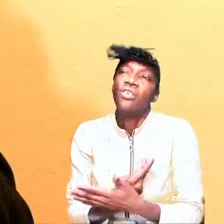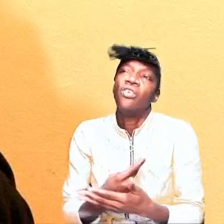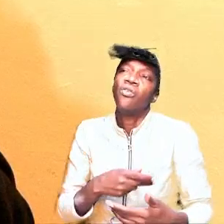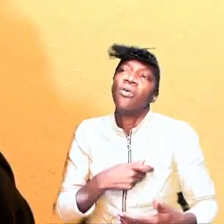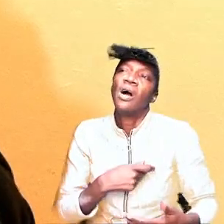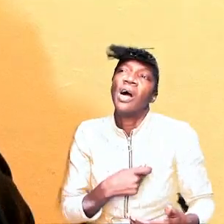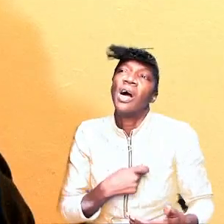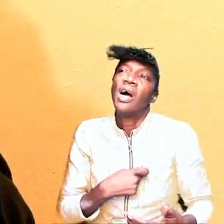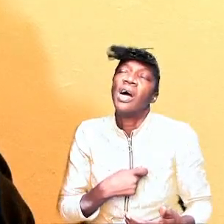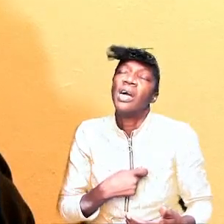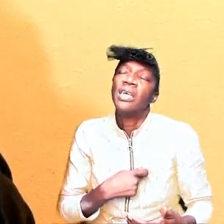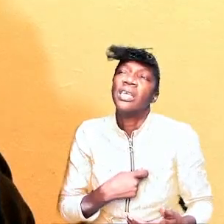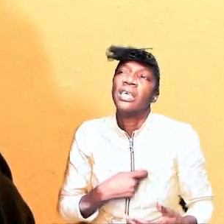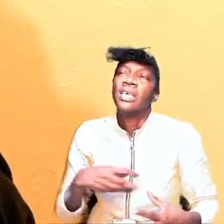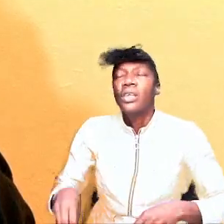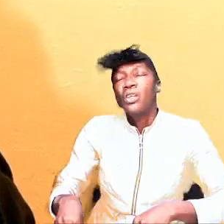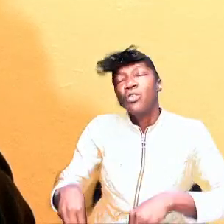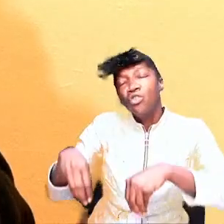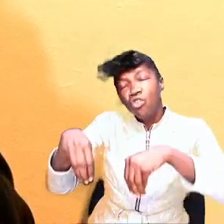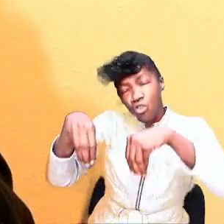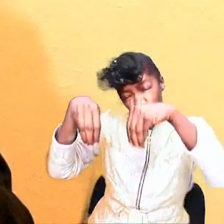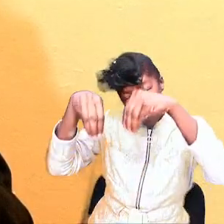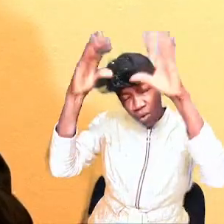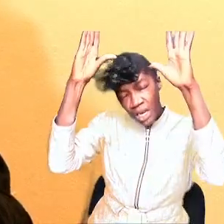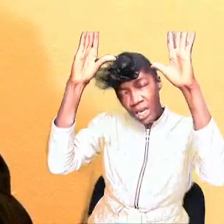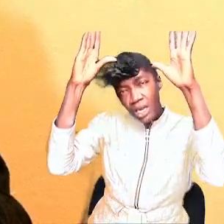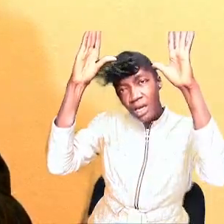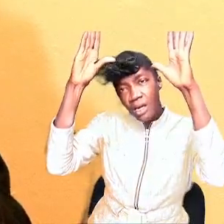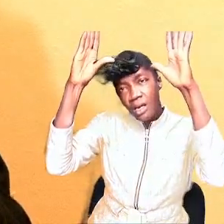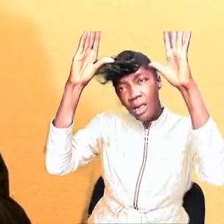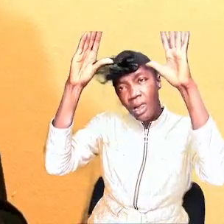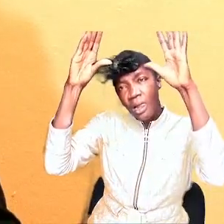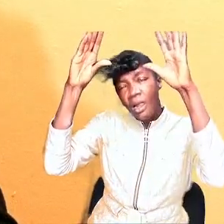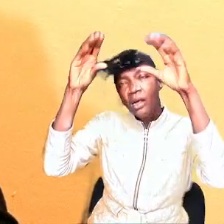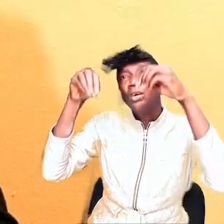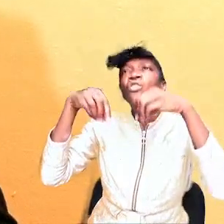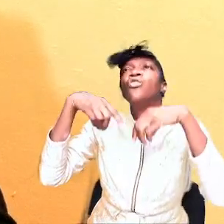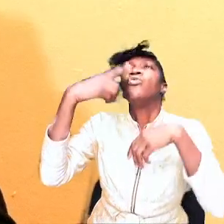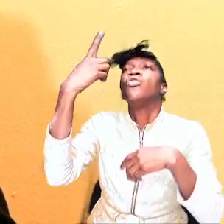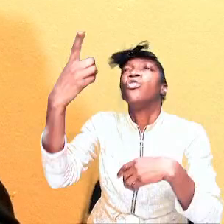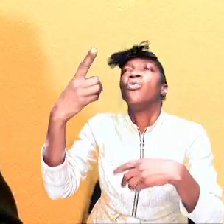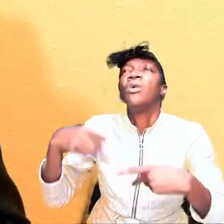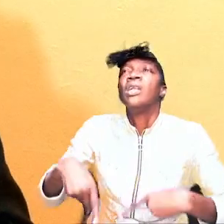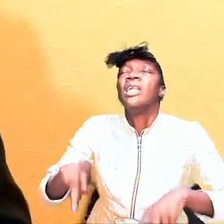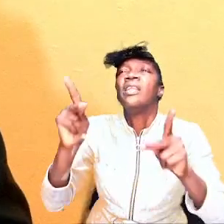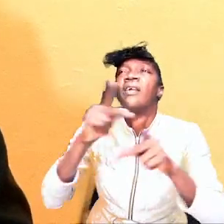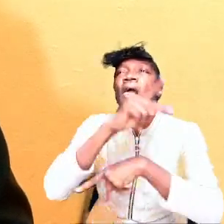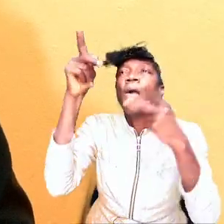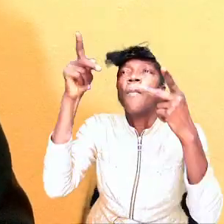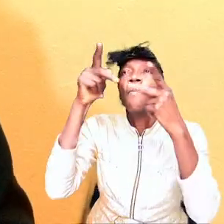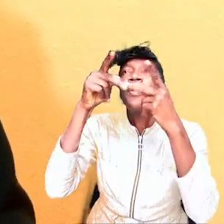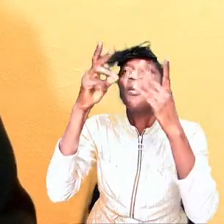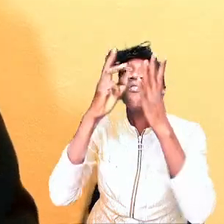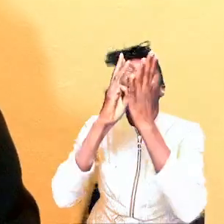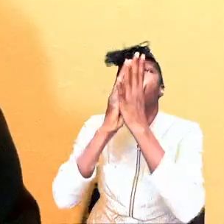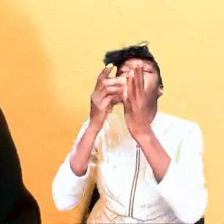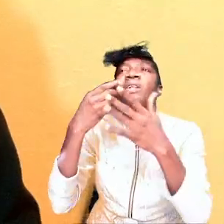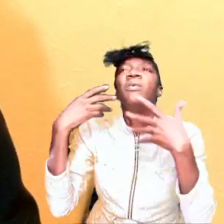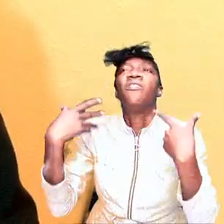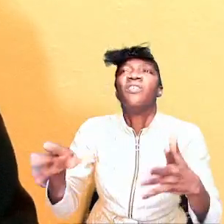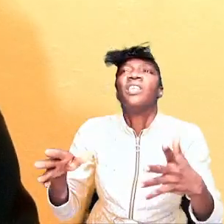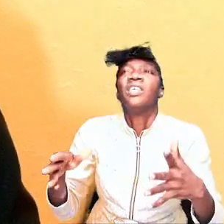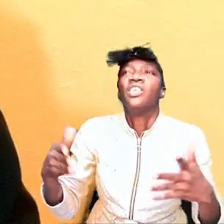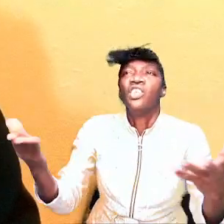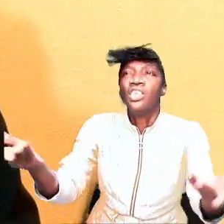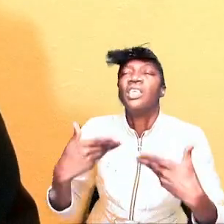will be surrendered and totally sold out to you. Let your perfect will be done tonight as we give you